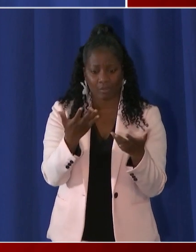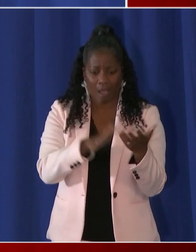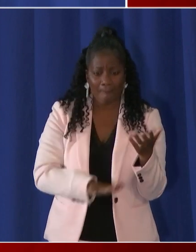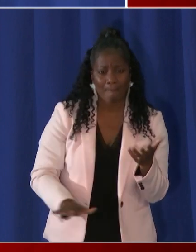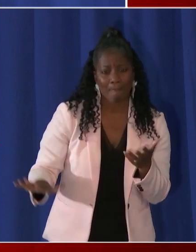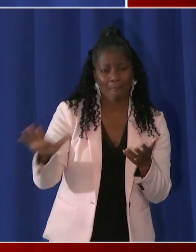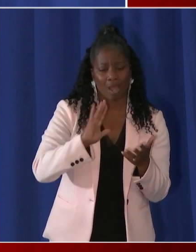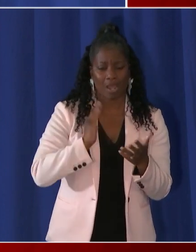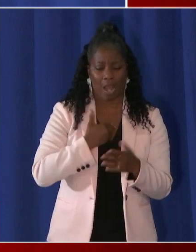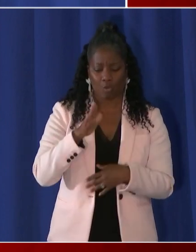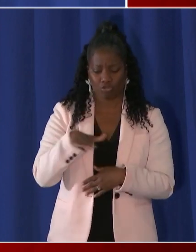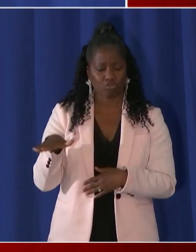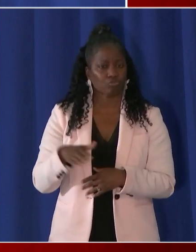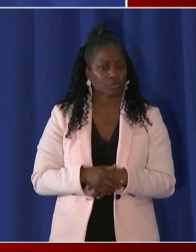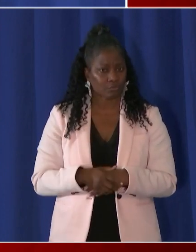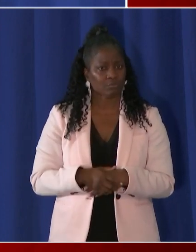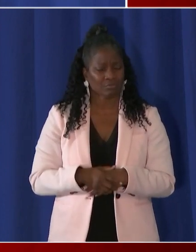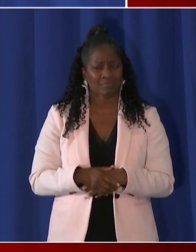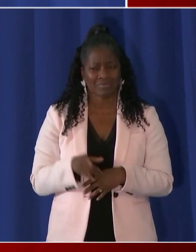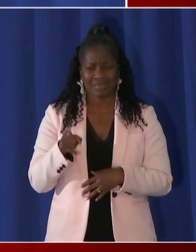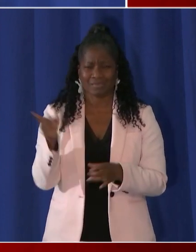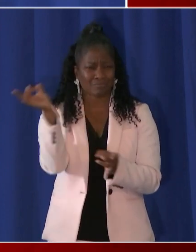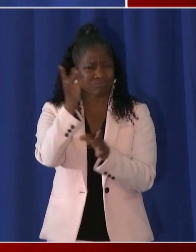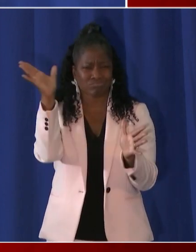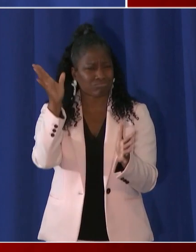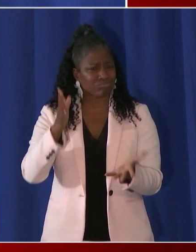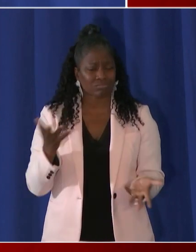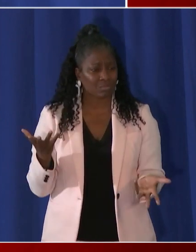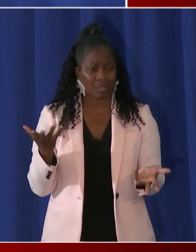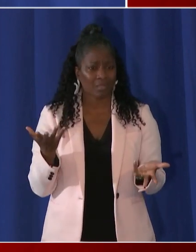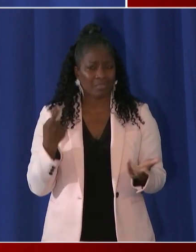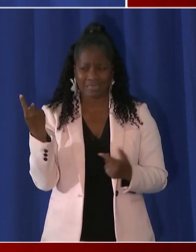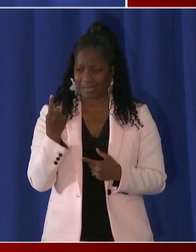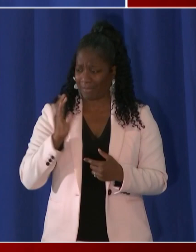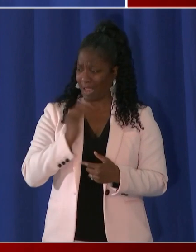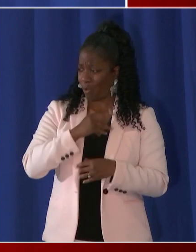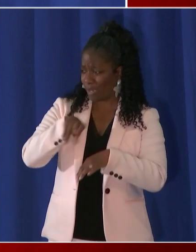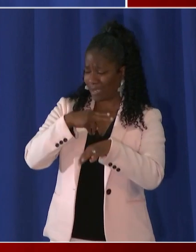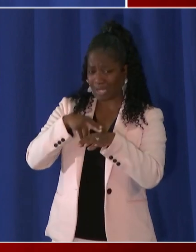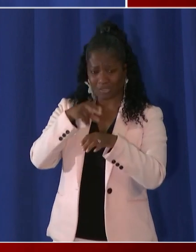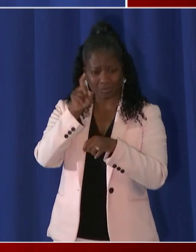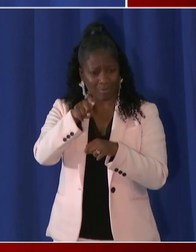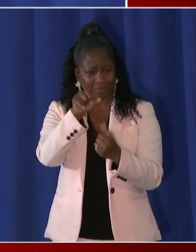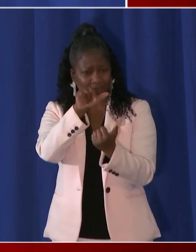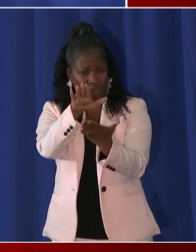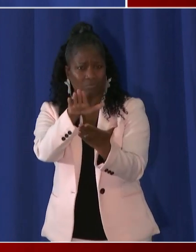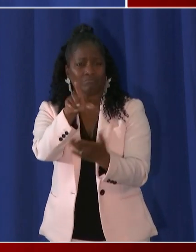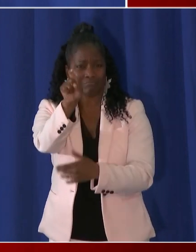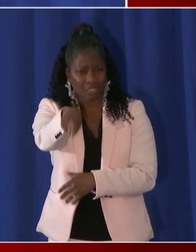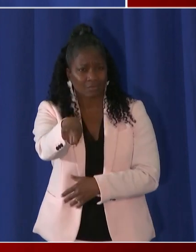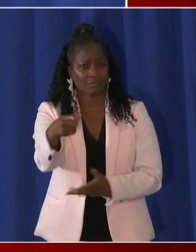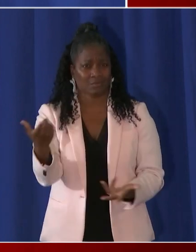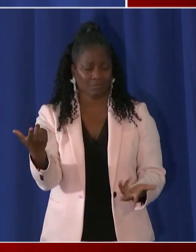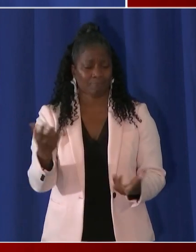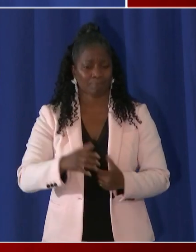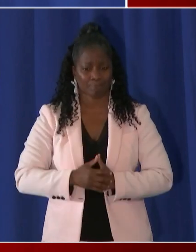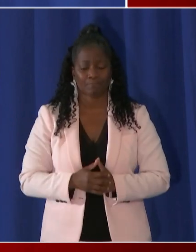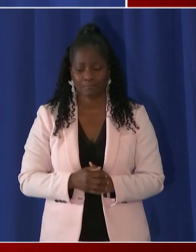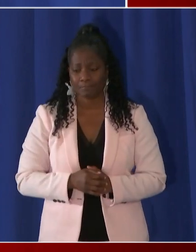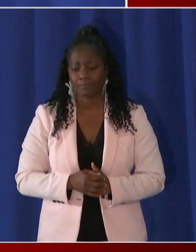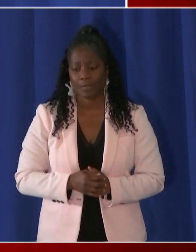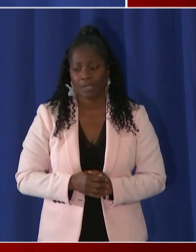children. And this is tragic, and this is something as a nation we have to